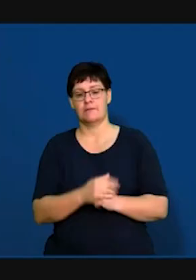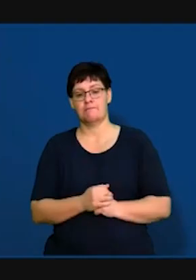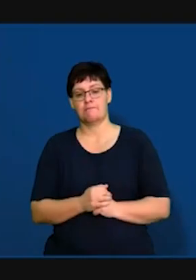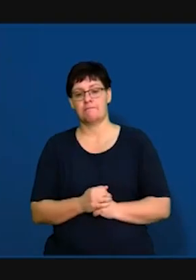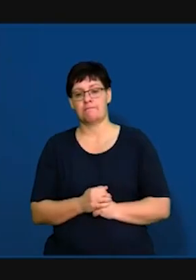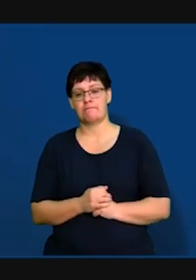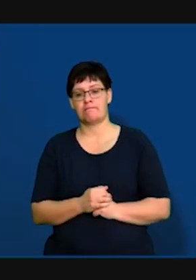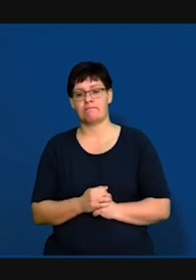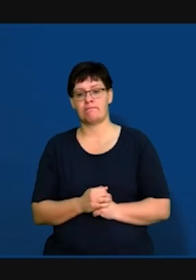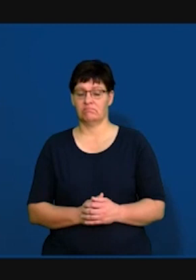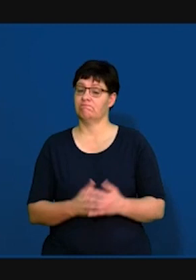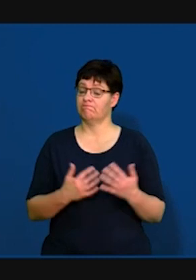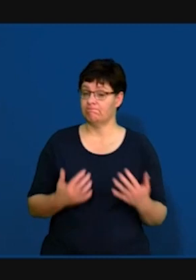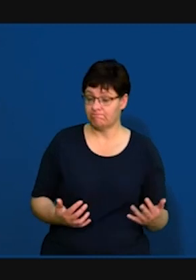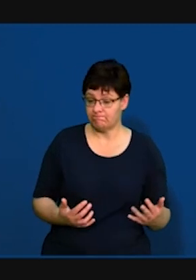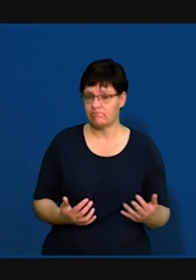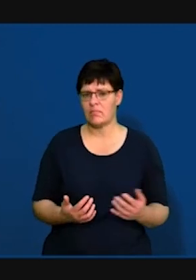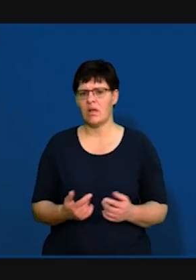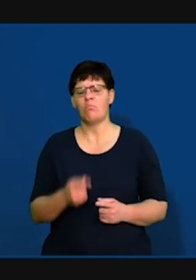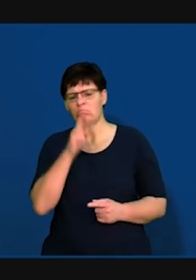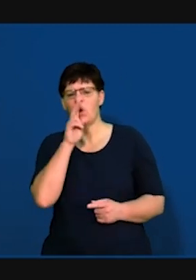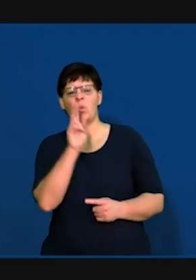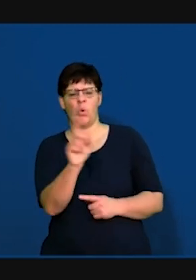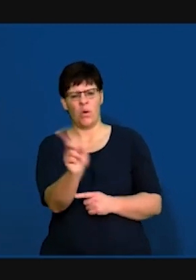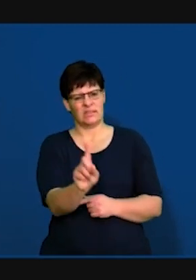right. Okay. Now let's look at a typical,